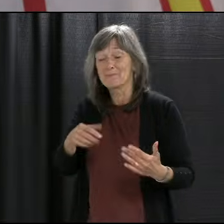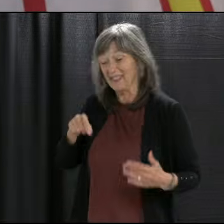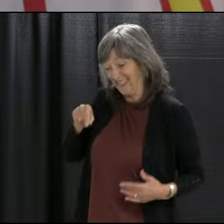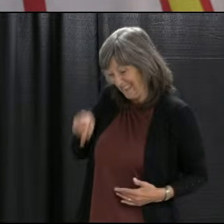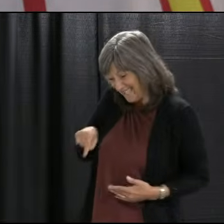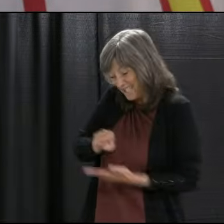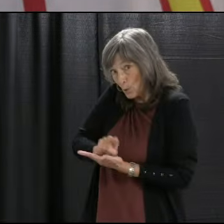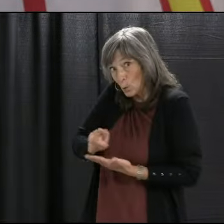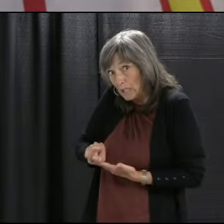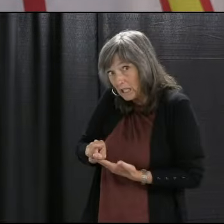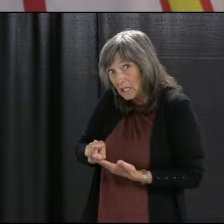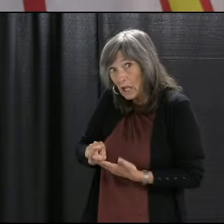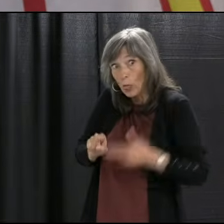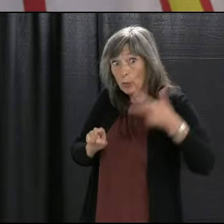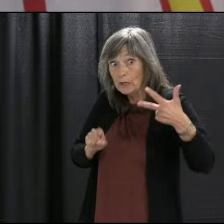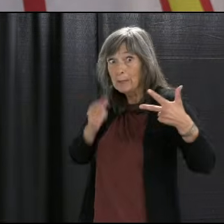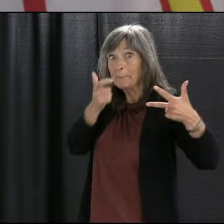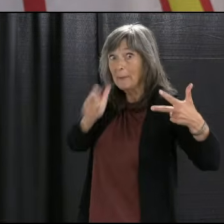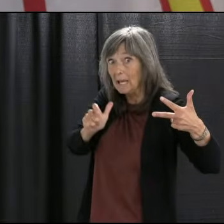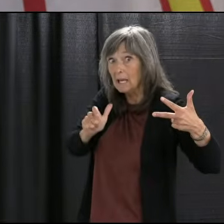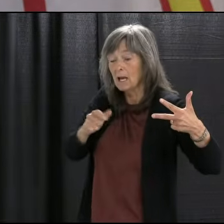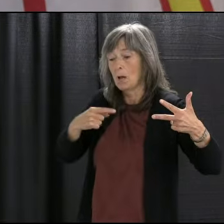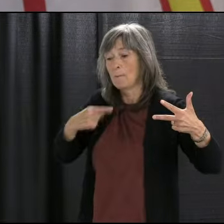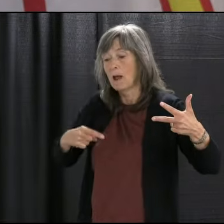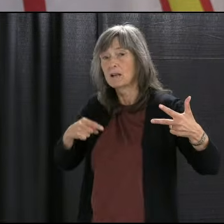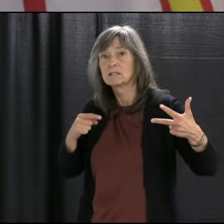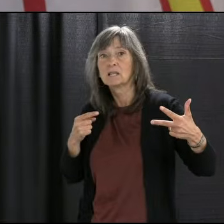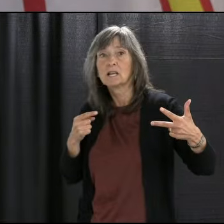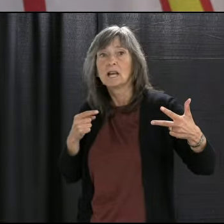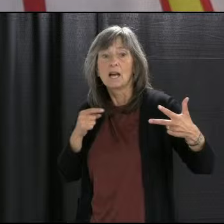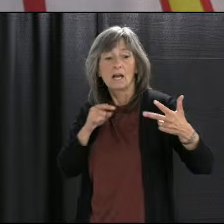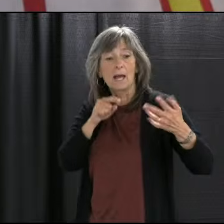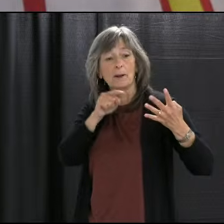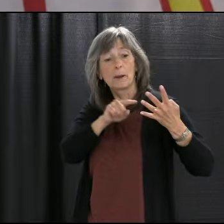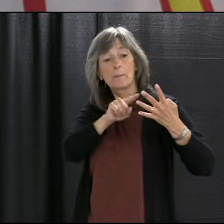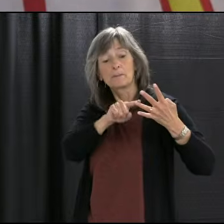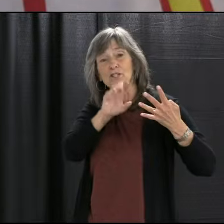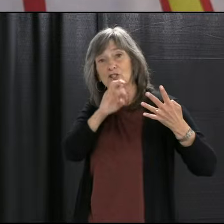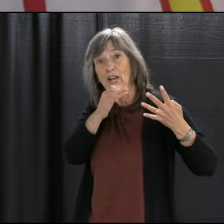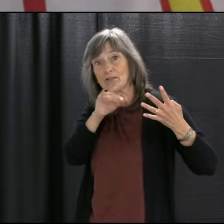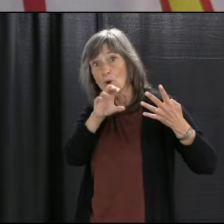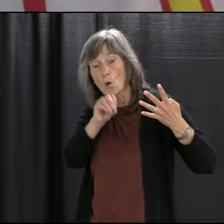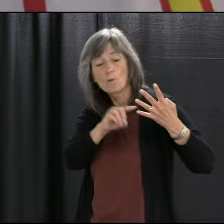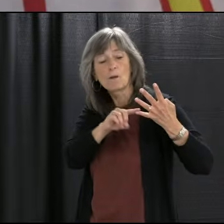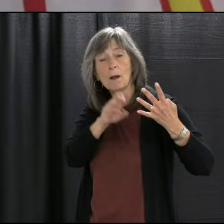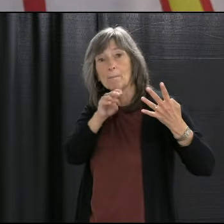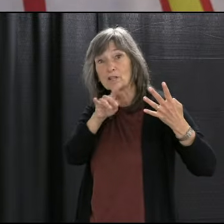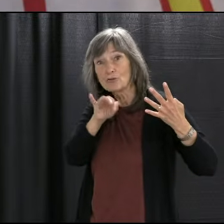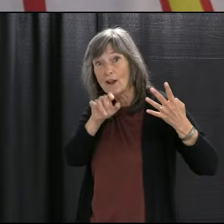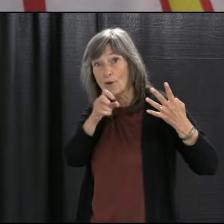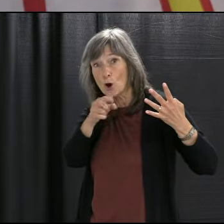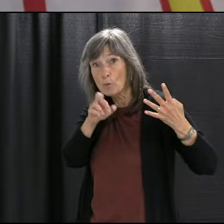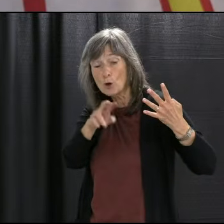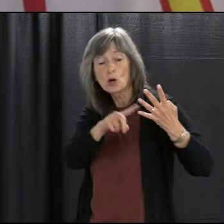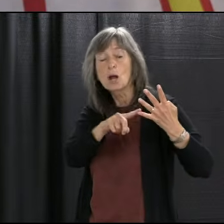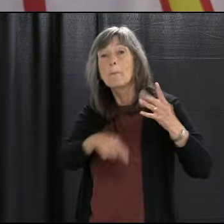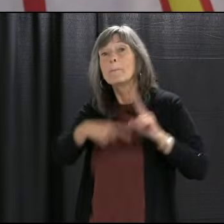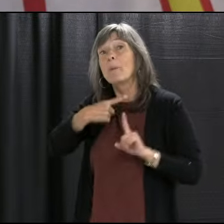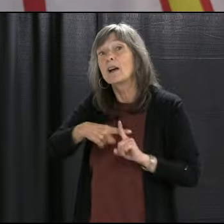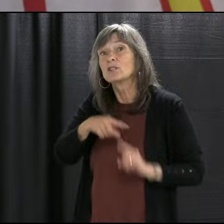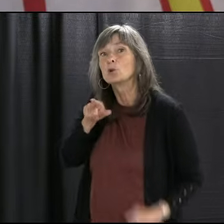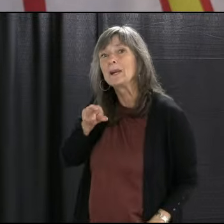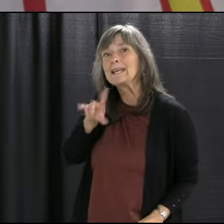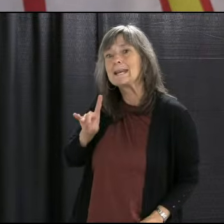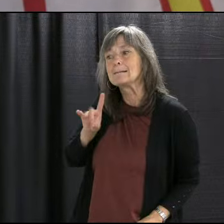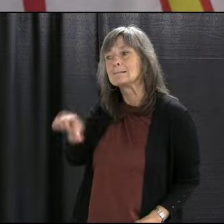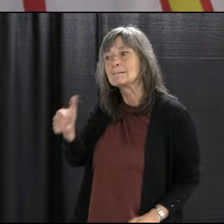fires other than these three and other than Chance Cove and Musgrave Harbour. 28 fires in the last week that